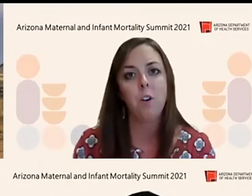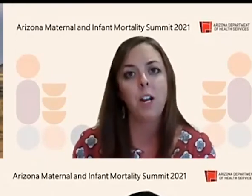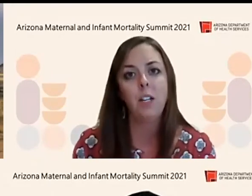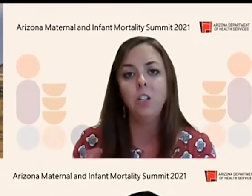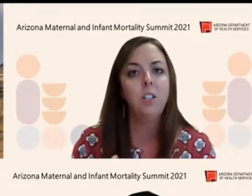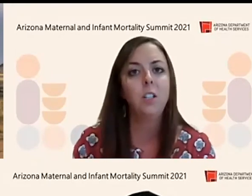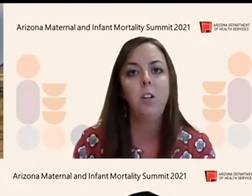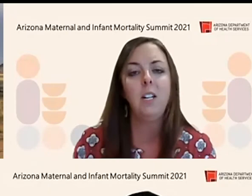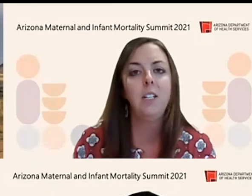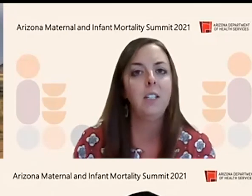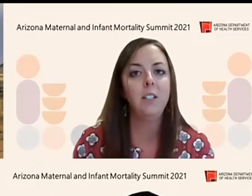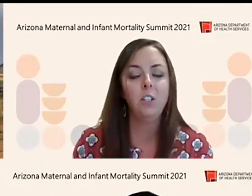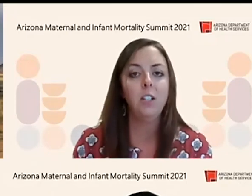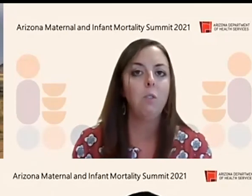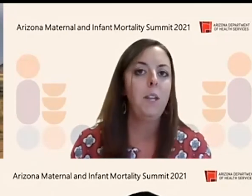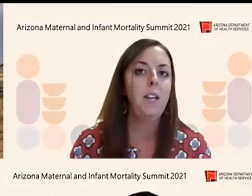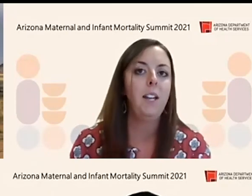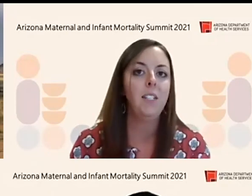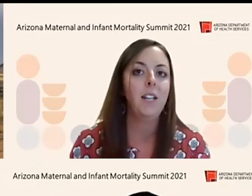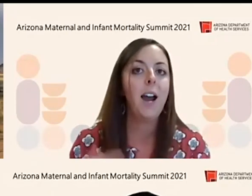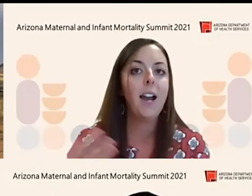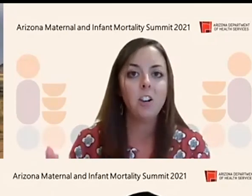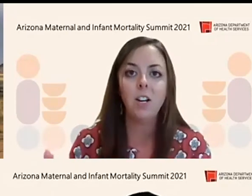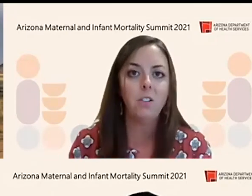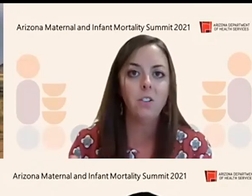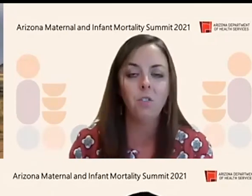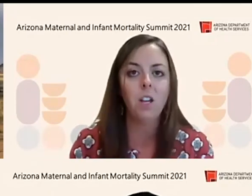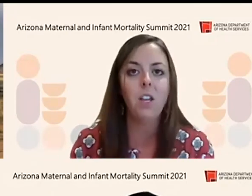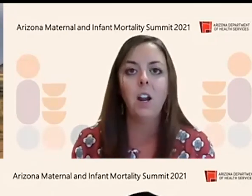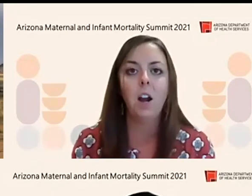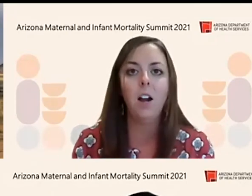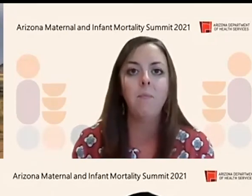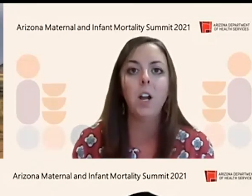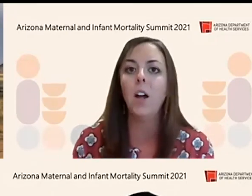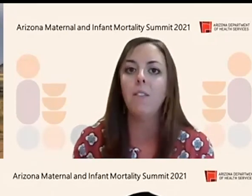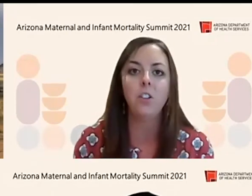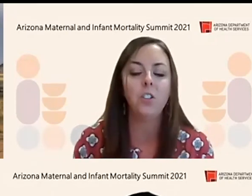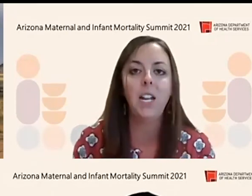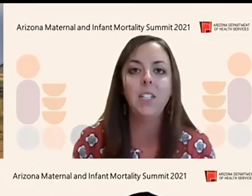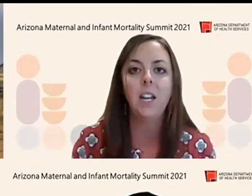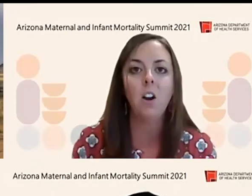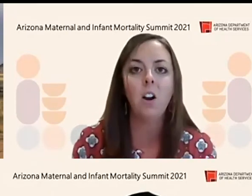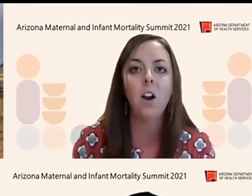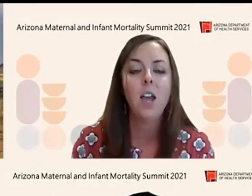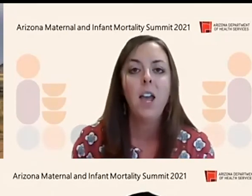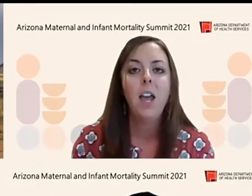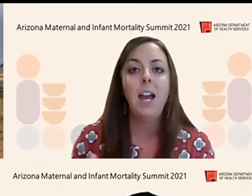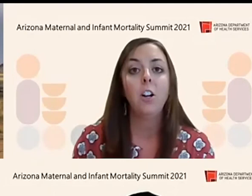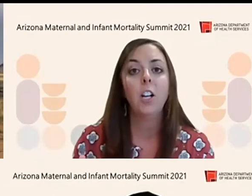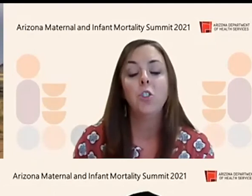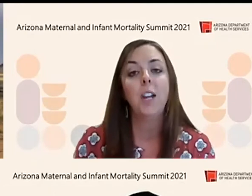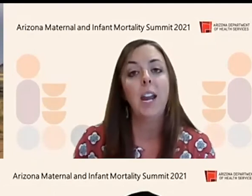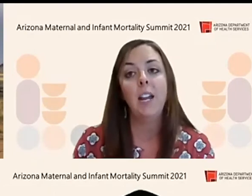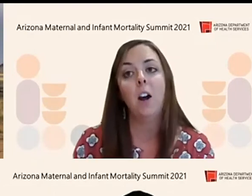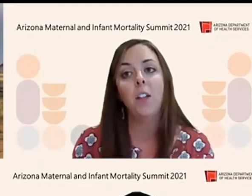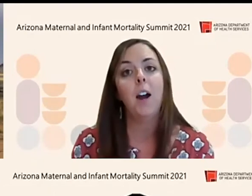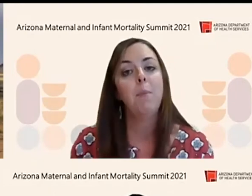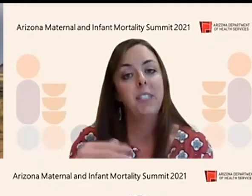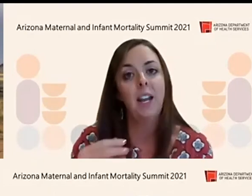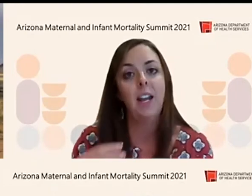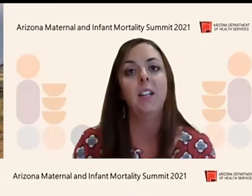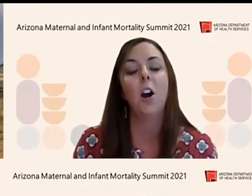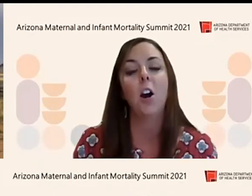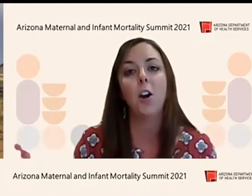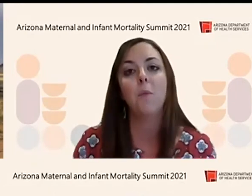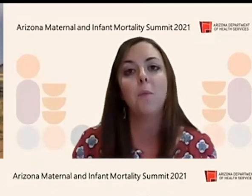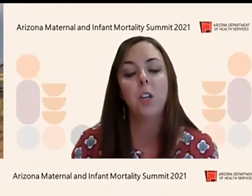population for Indigenous communities and Indigenous women is higher in Arizona than a lot of other states in our country. And on the